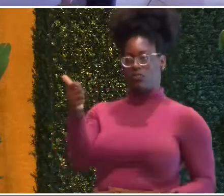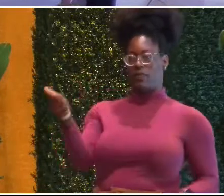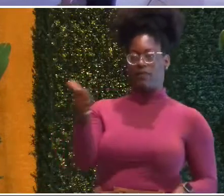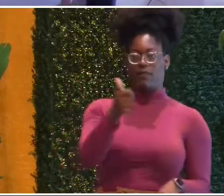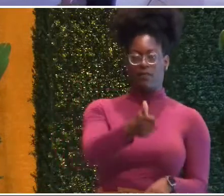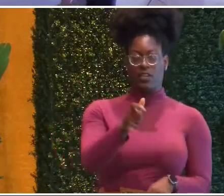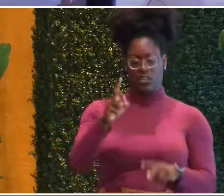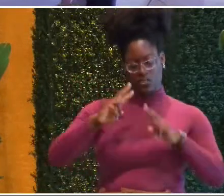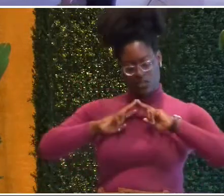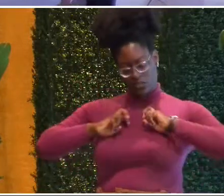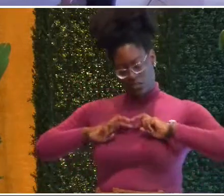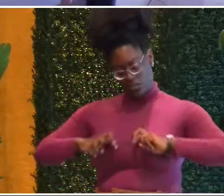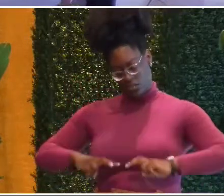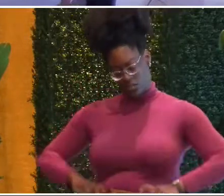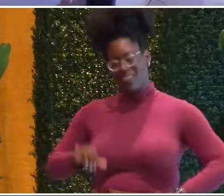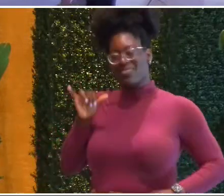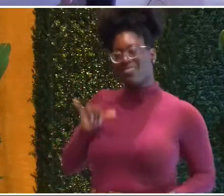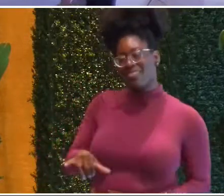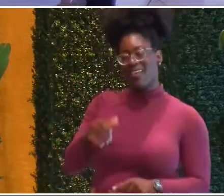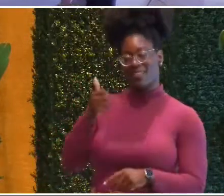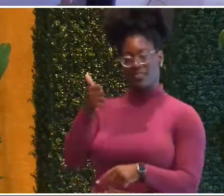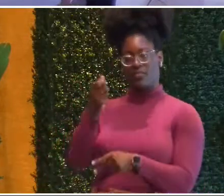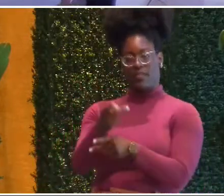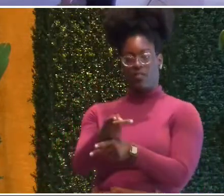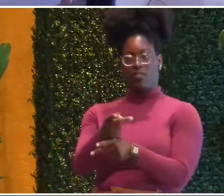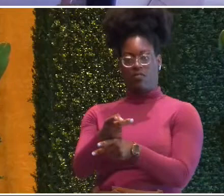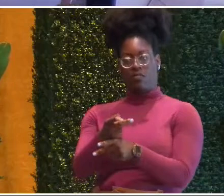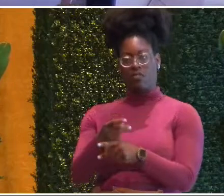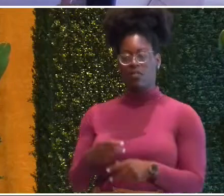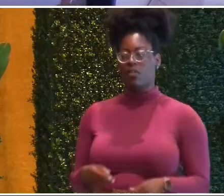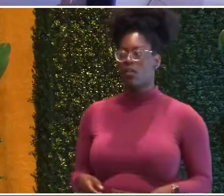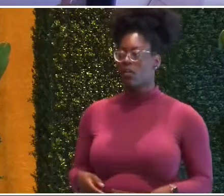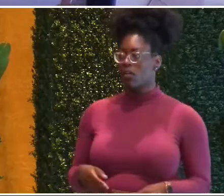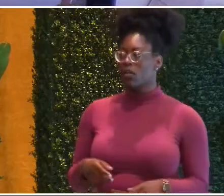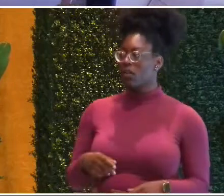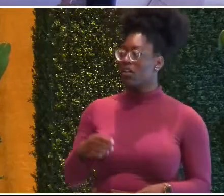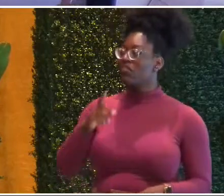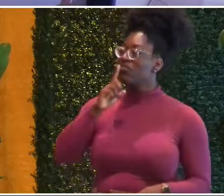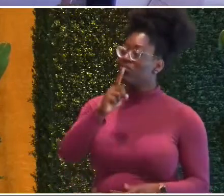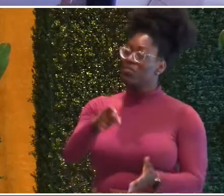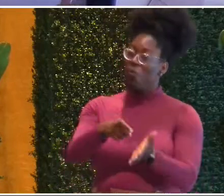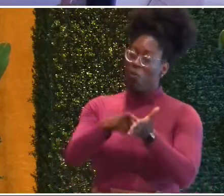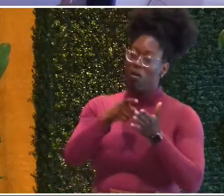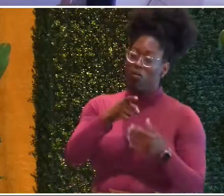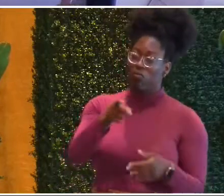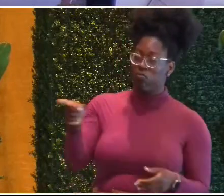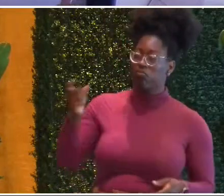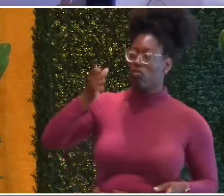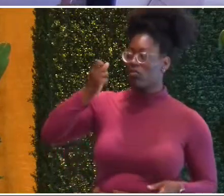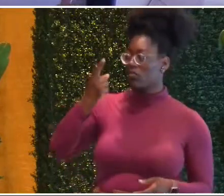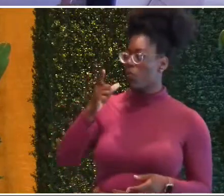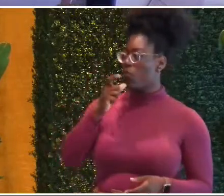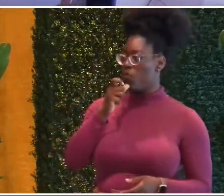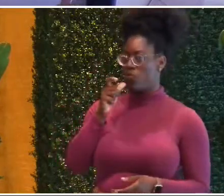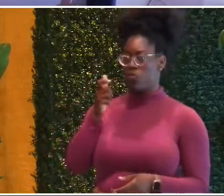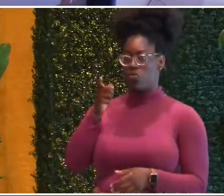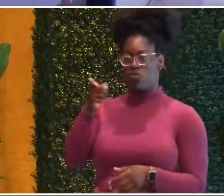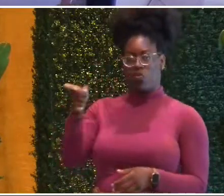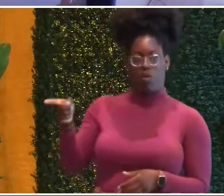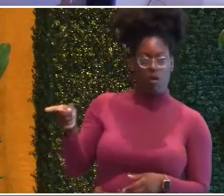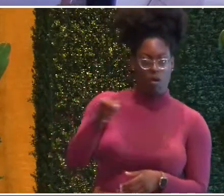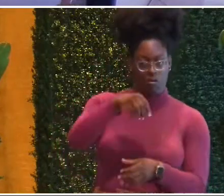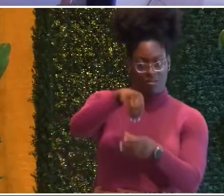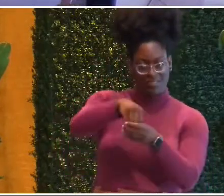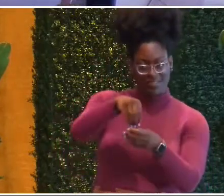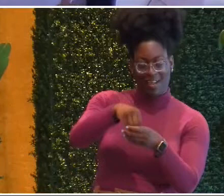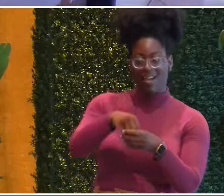about ableism self-care, it takes understanding who you are inside, what your body's limits are, and actually